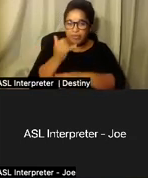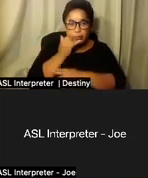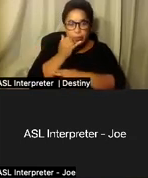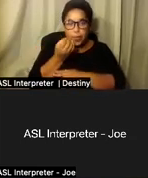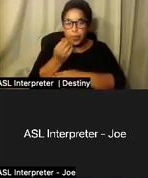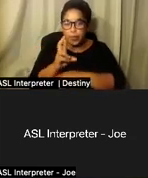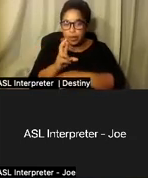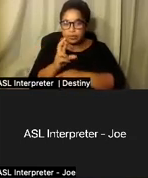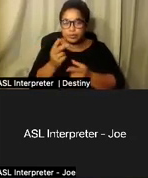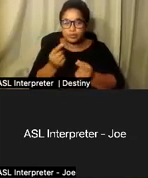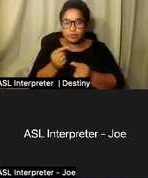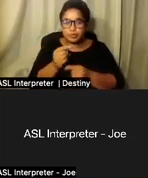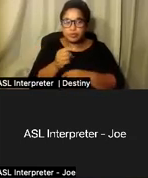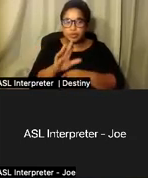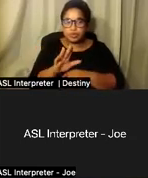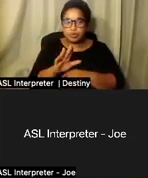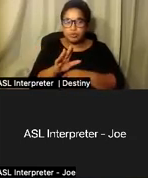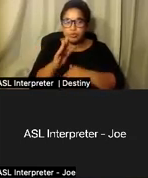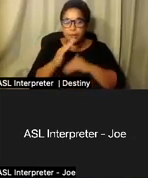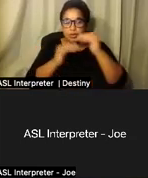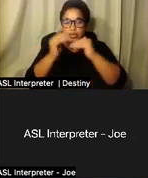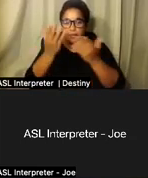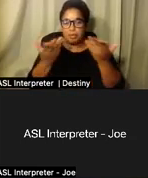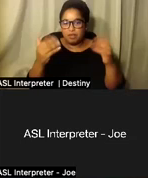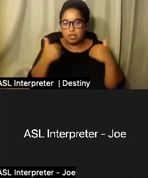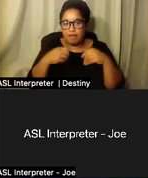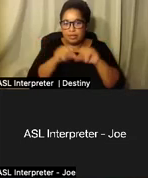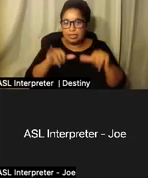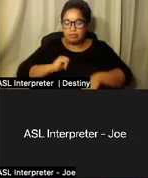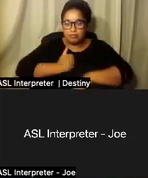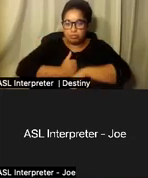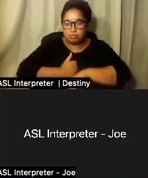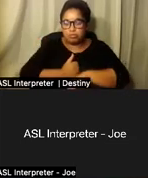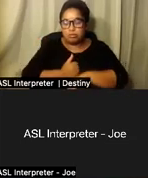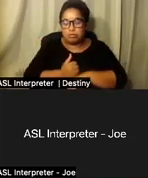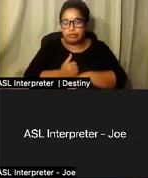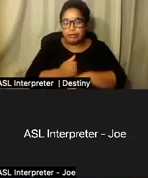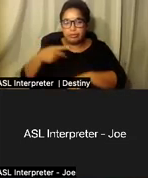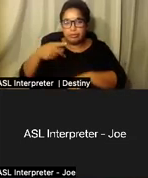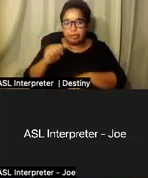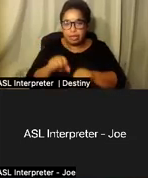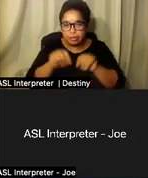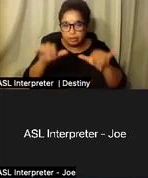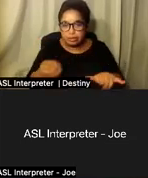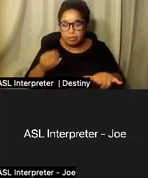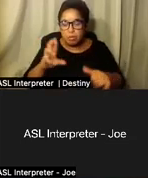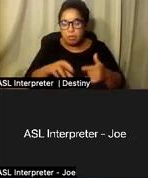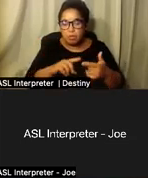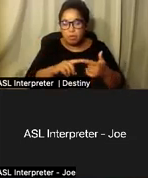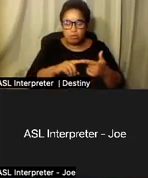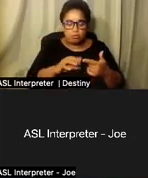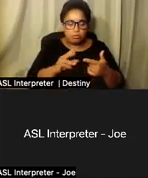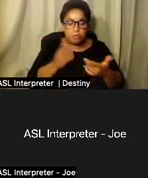or your building might start to have a system built in, like in your PA system, or at some point,